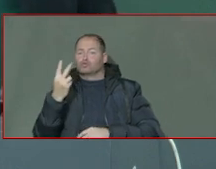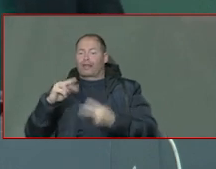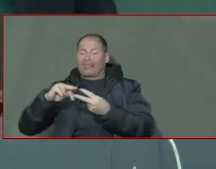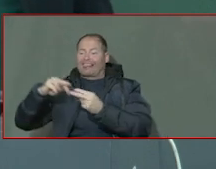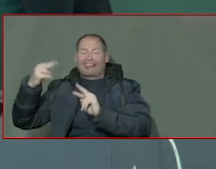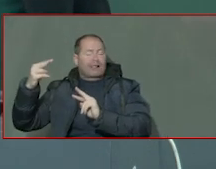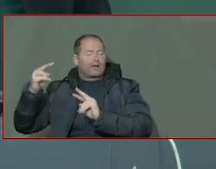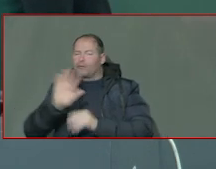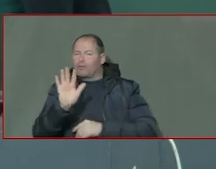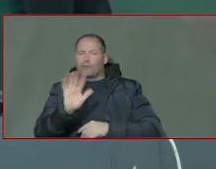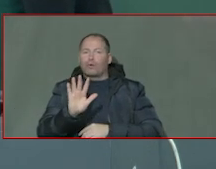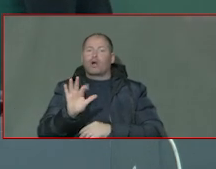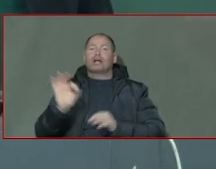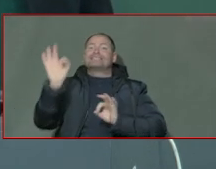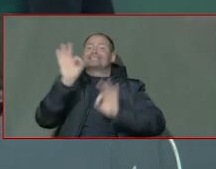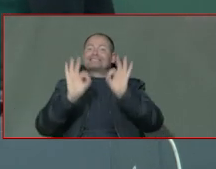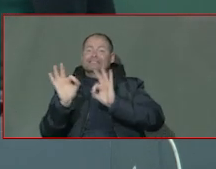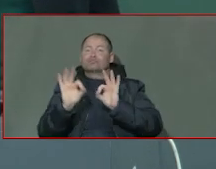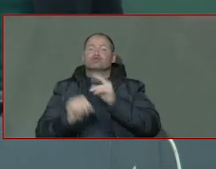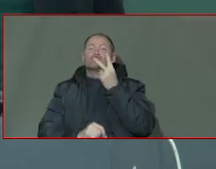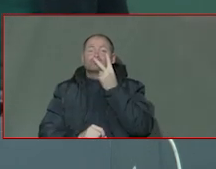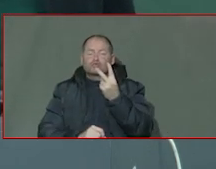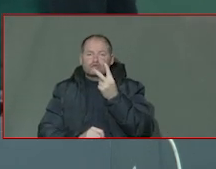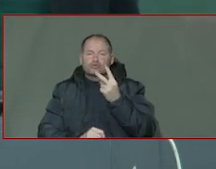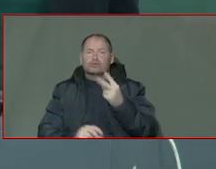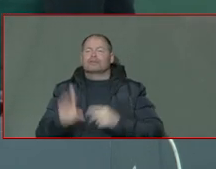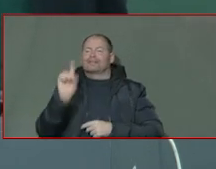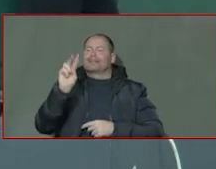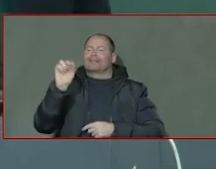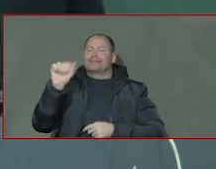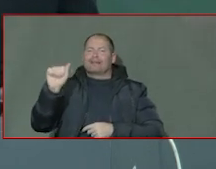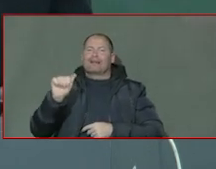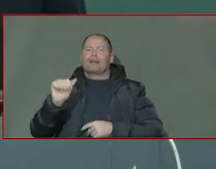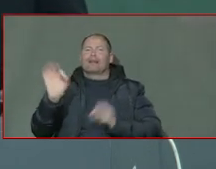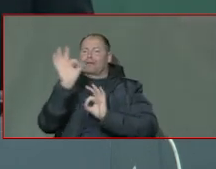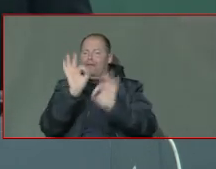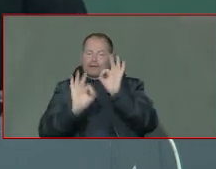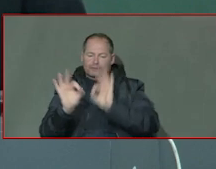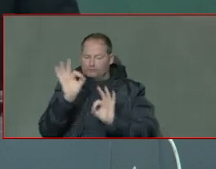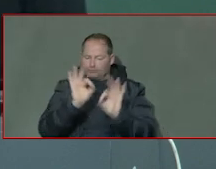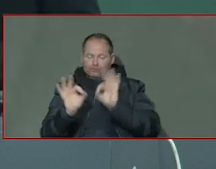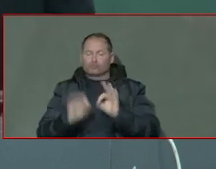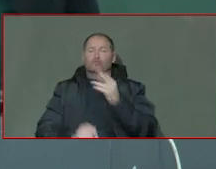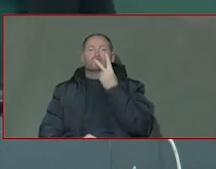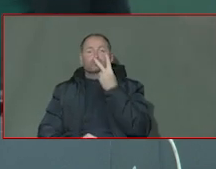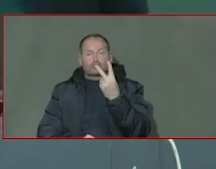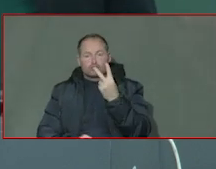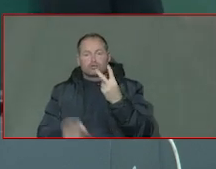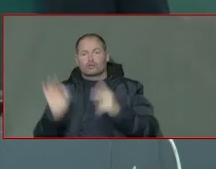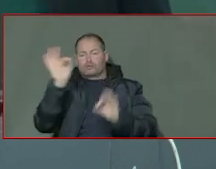strands. It must be two identical DNA molecules.